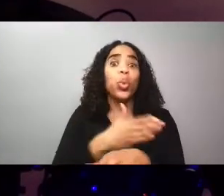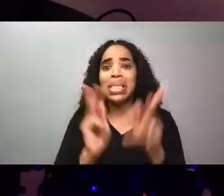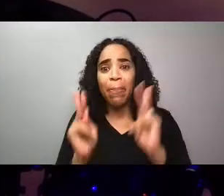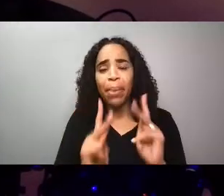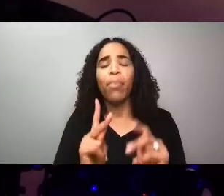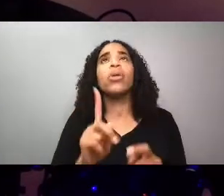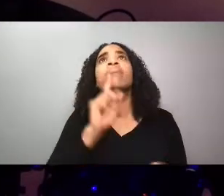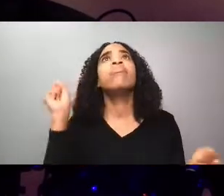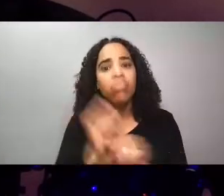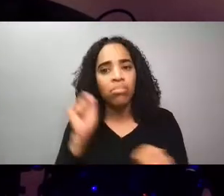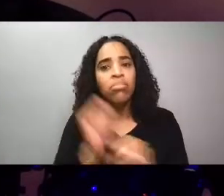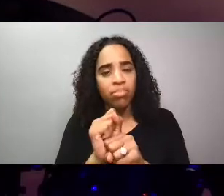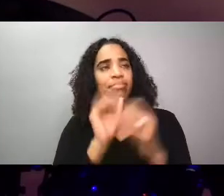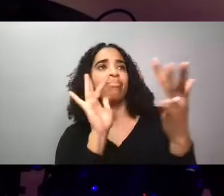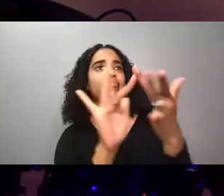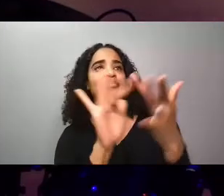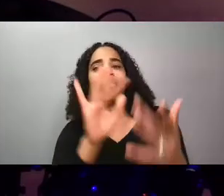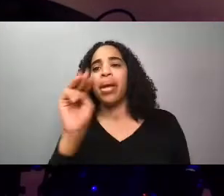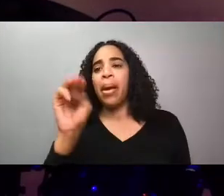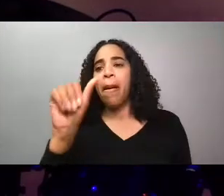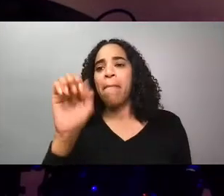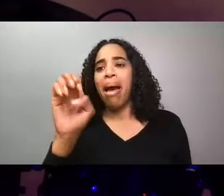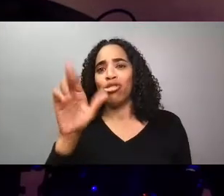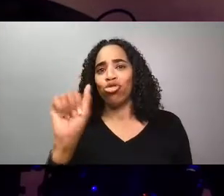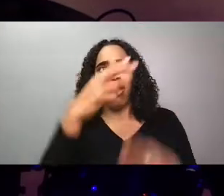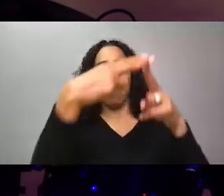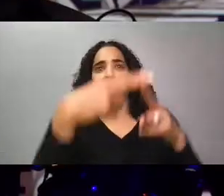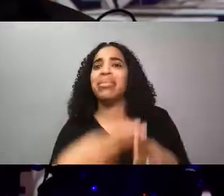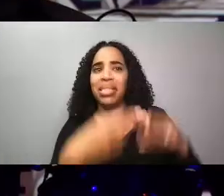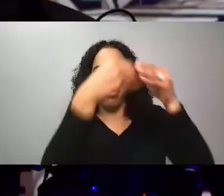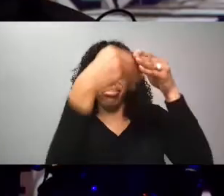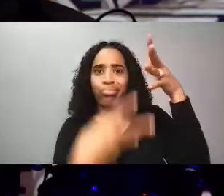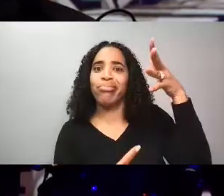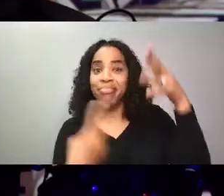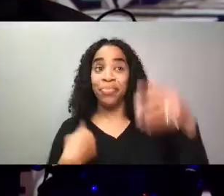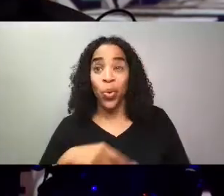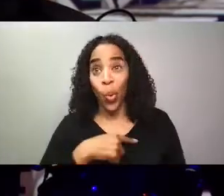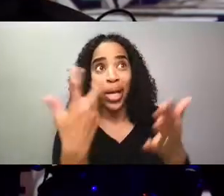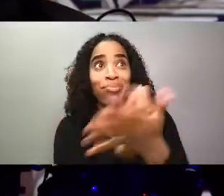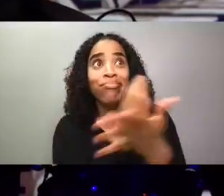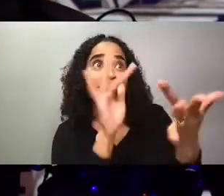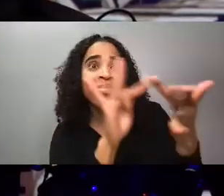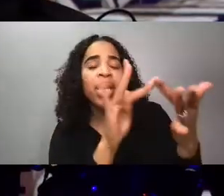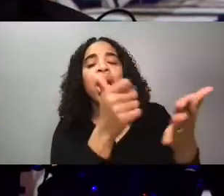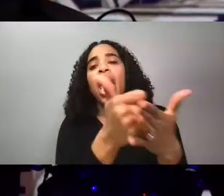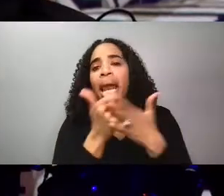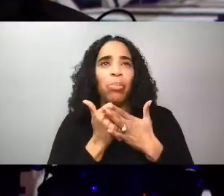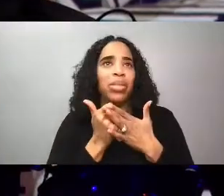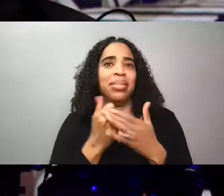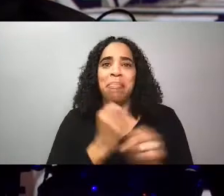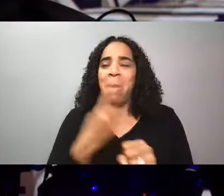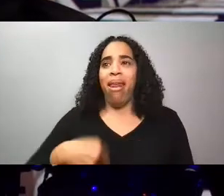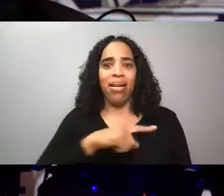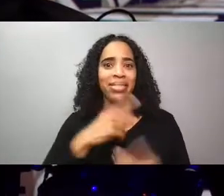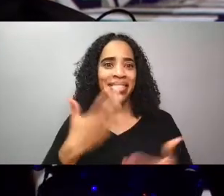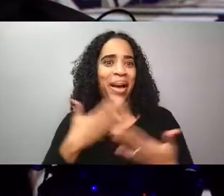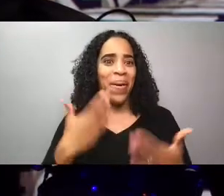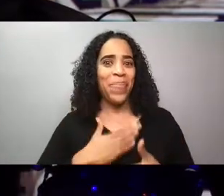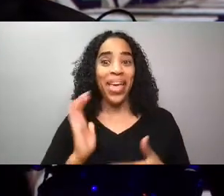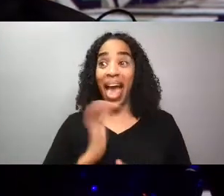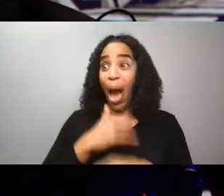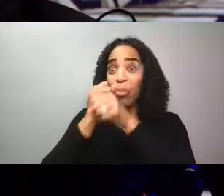absolutely turn to the Maestra directory, because we did and it made us incredibly happy and it's made our production